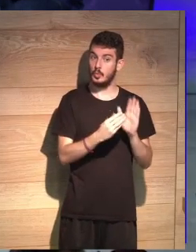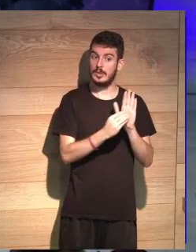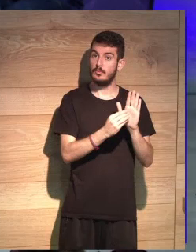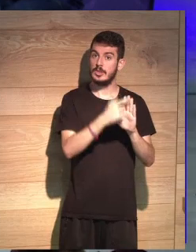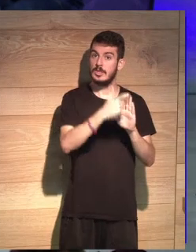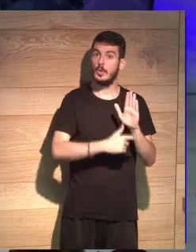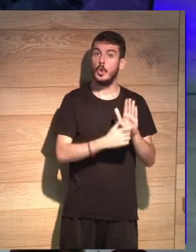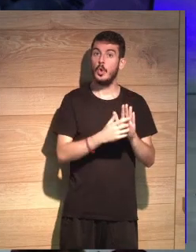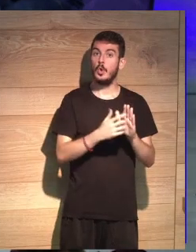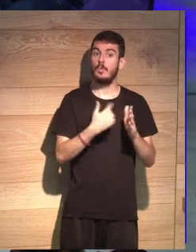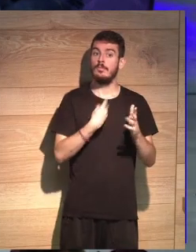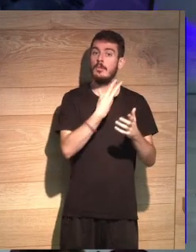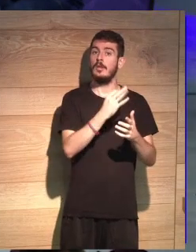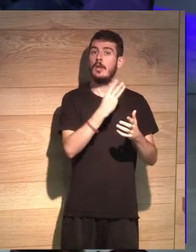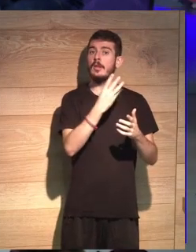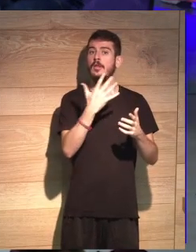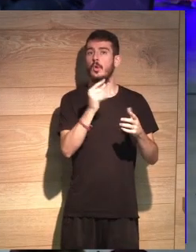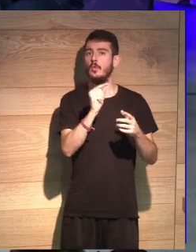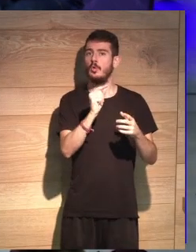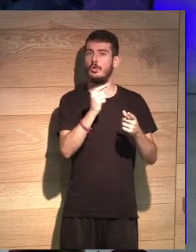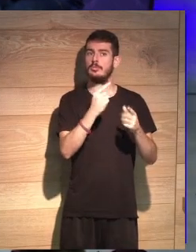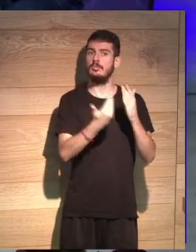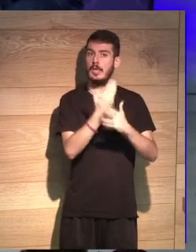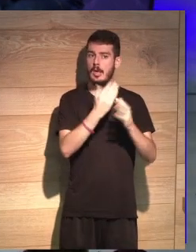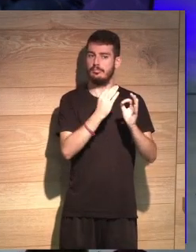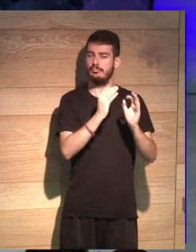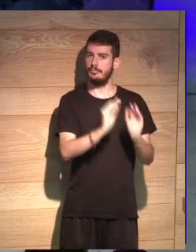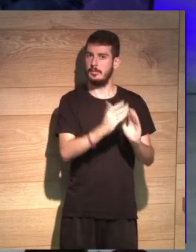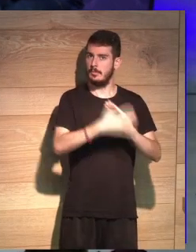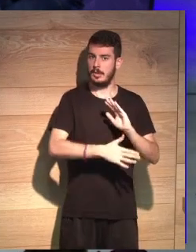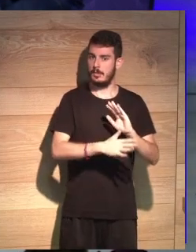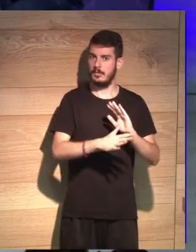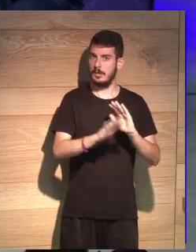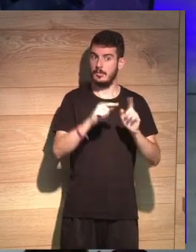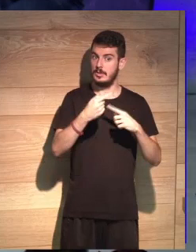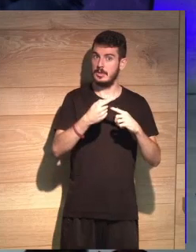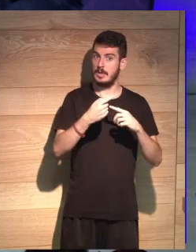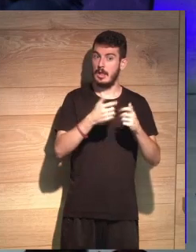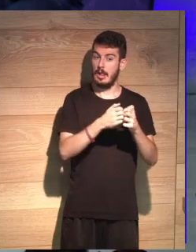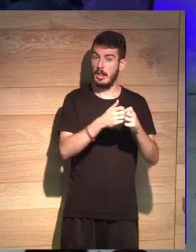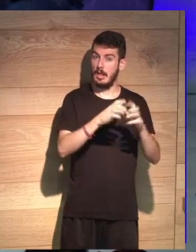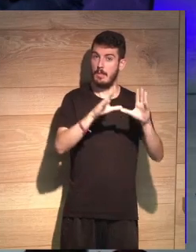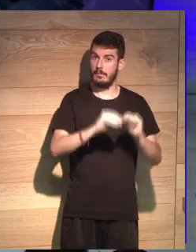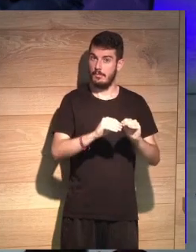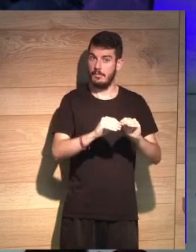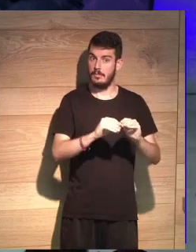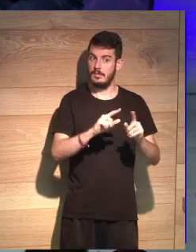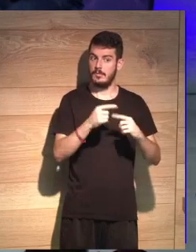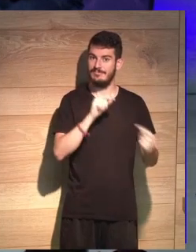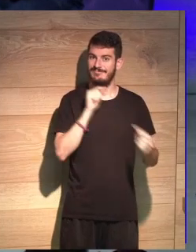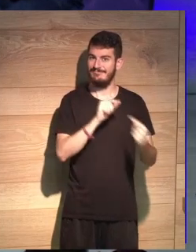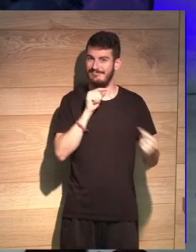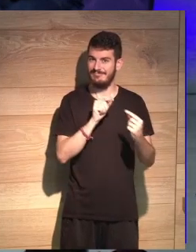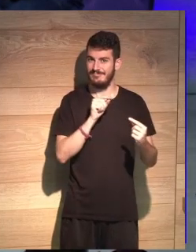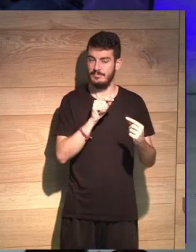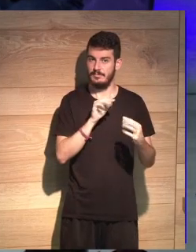and children. If I apply to your device a use of 30-35 minutes a day and the console then stops